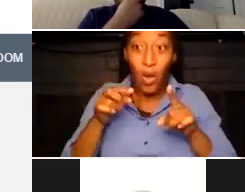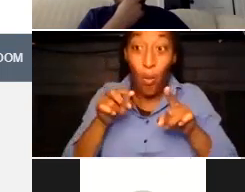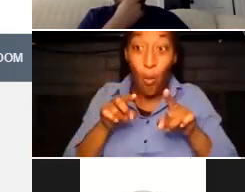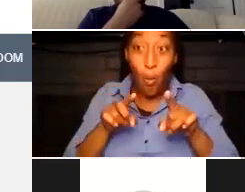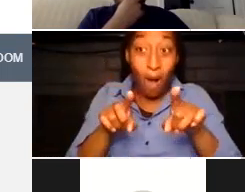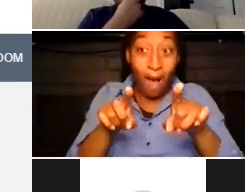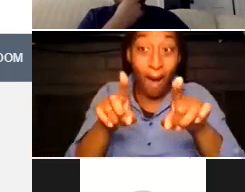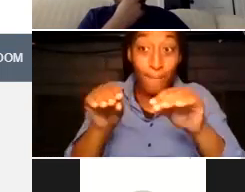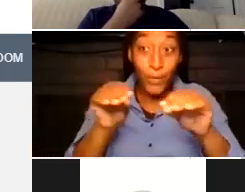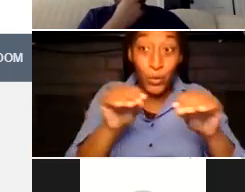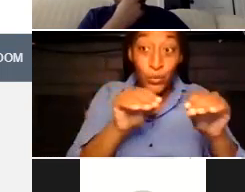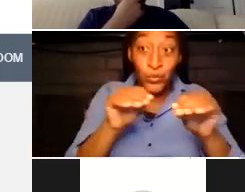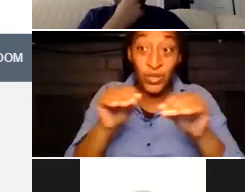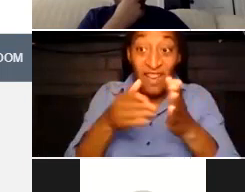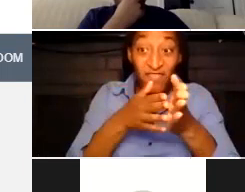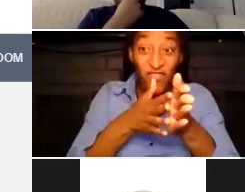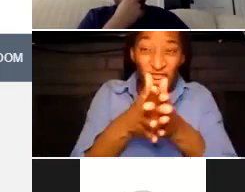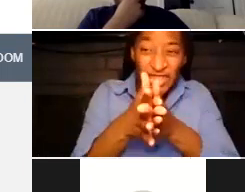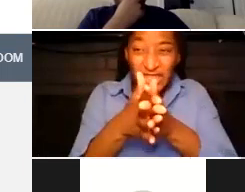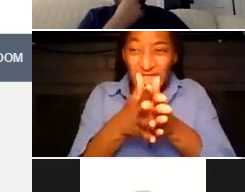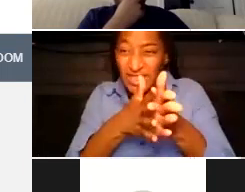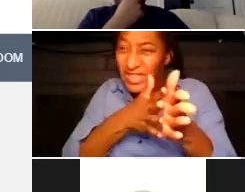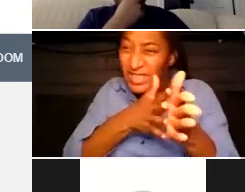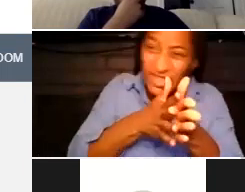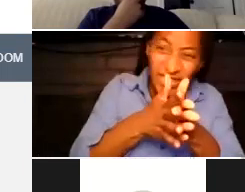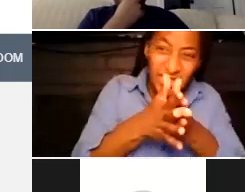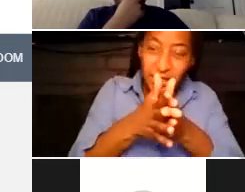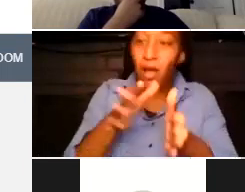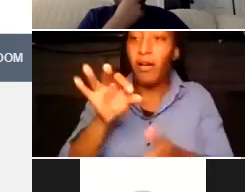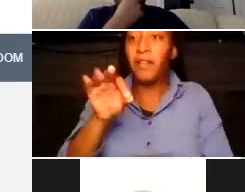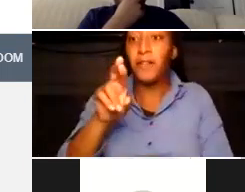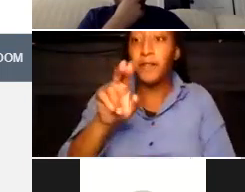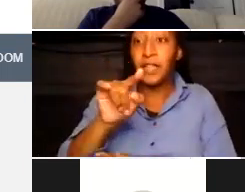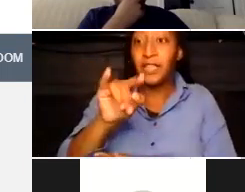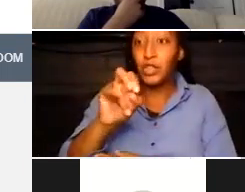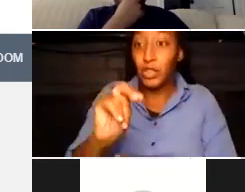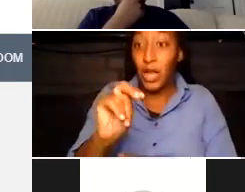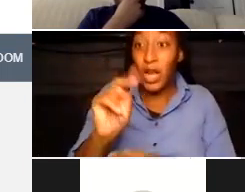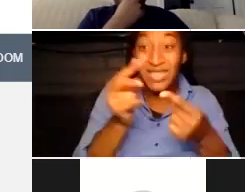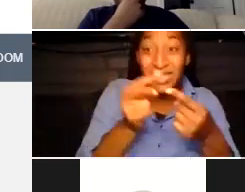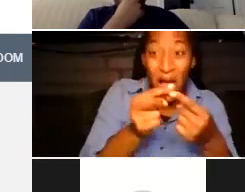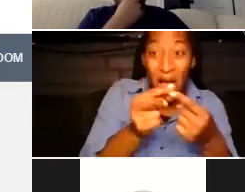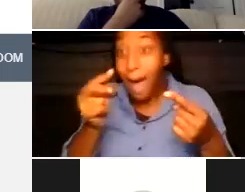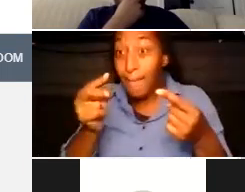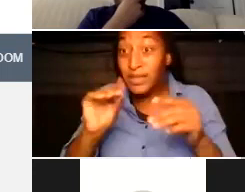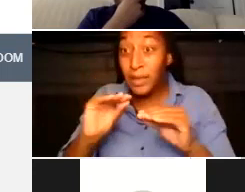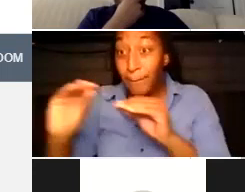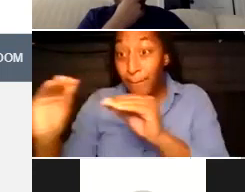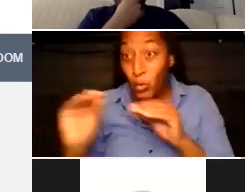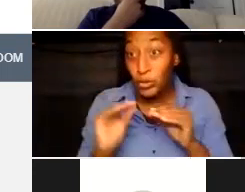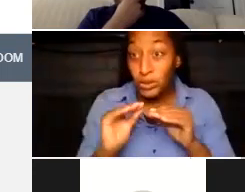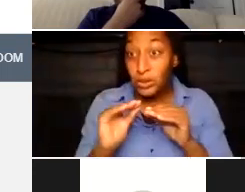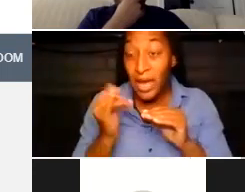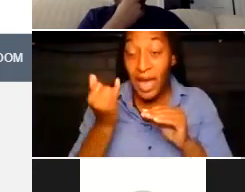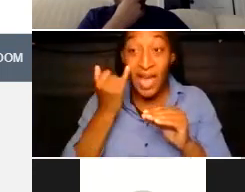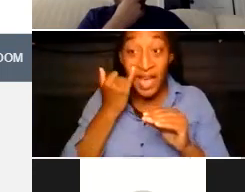opposes motion. So if the box is moving to the left, for example, friction is to the right. Well, friction